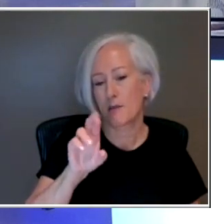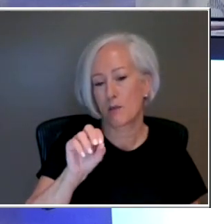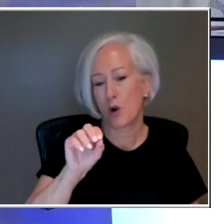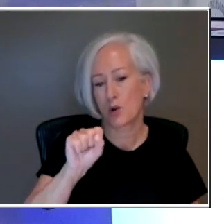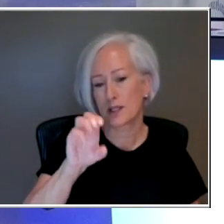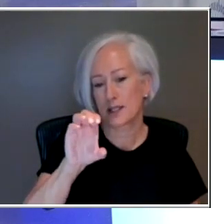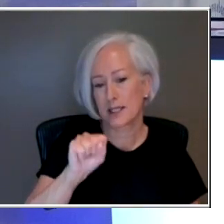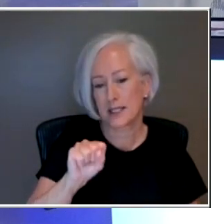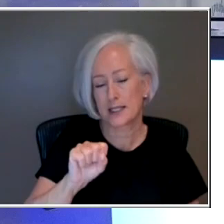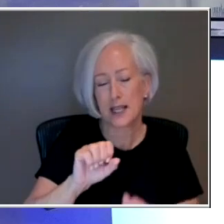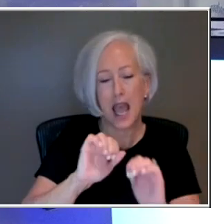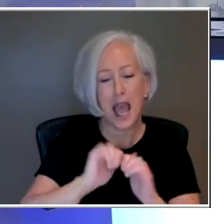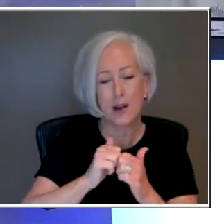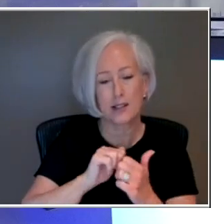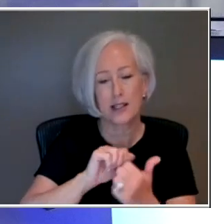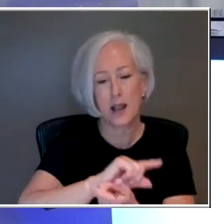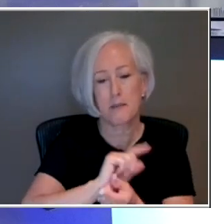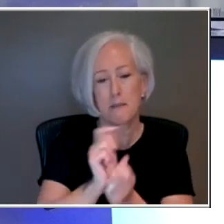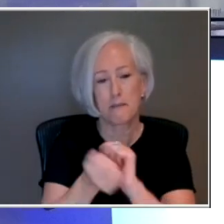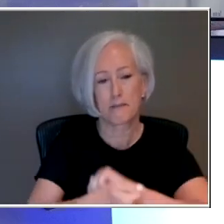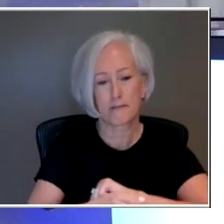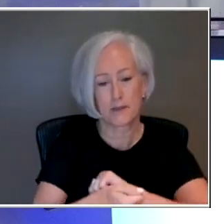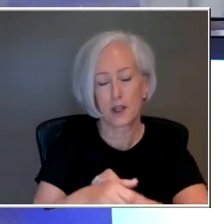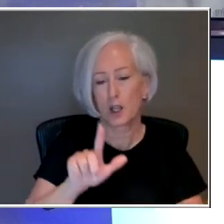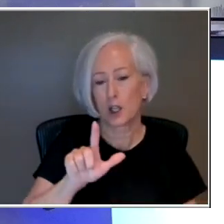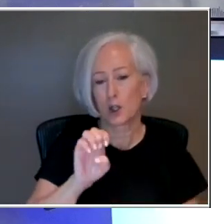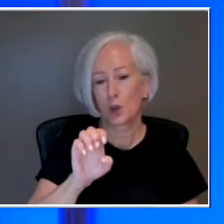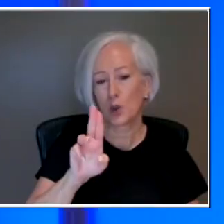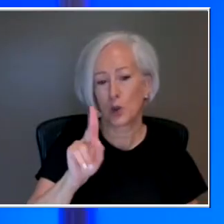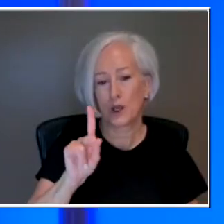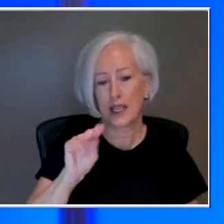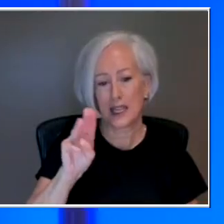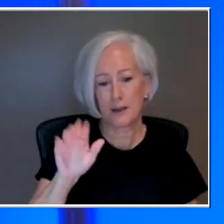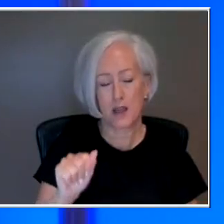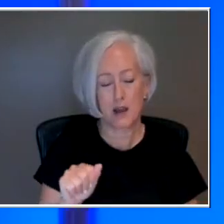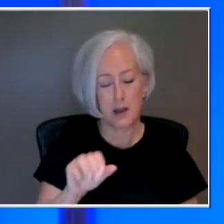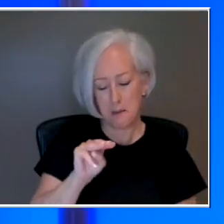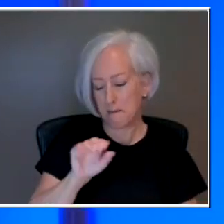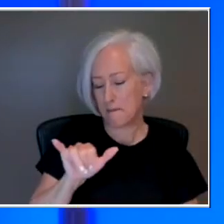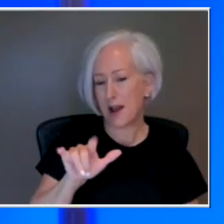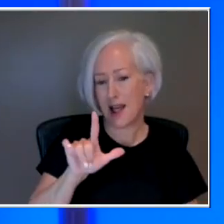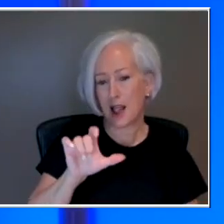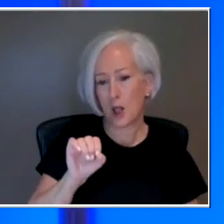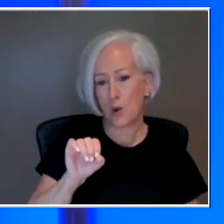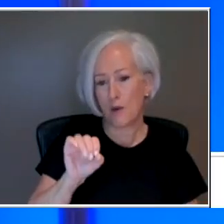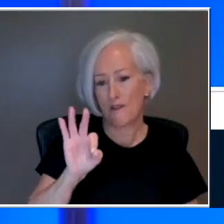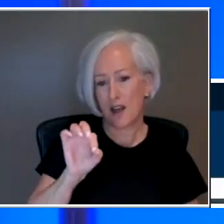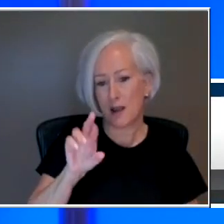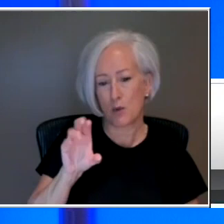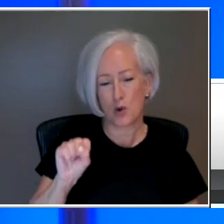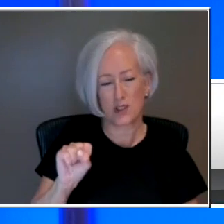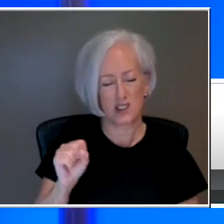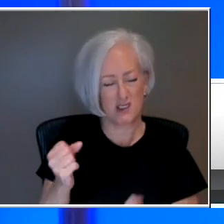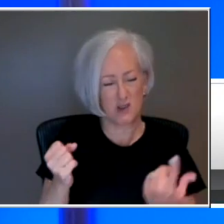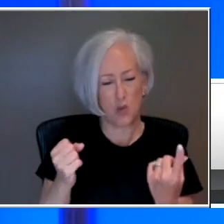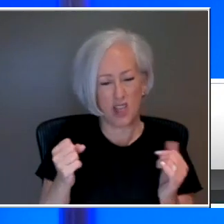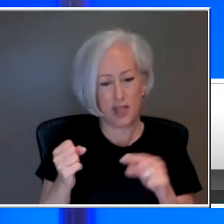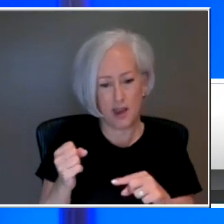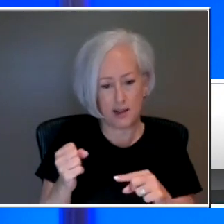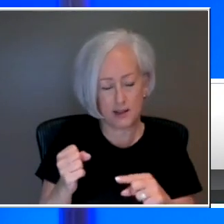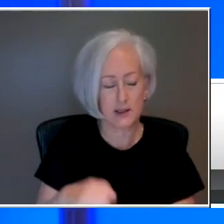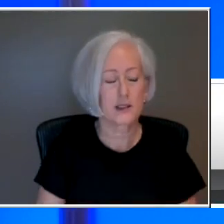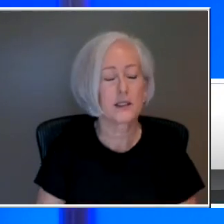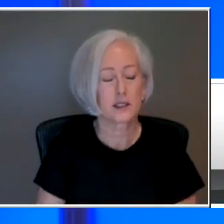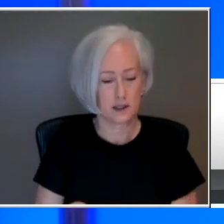exactly is myelofibrosis? So good question. So Sue, to begin with, had a very high